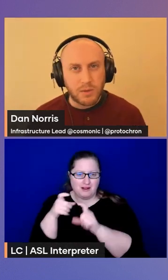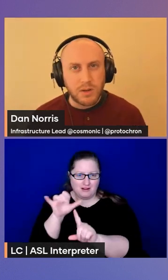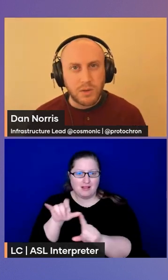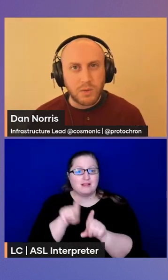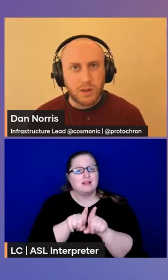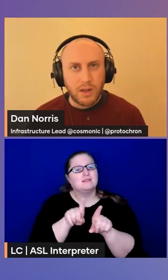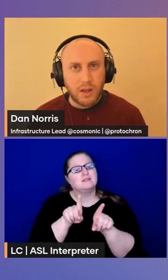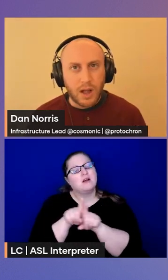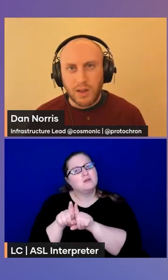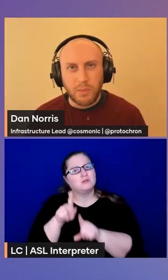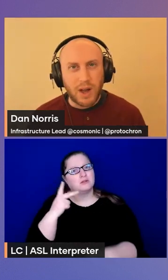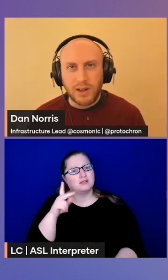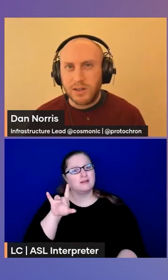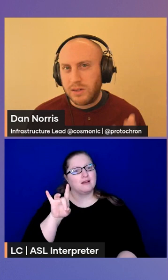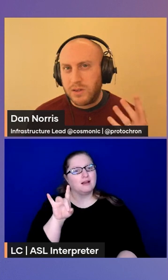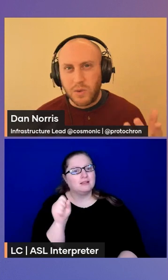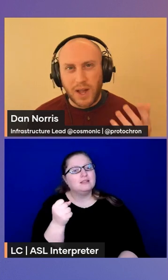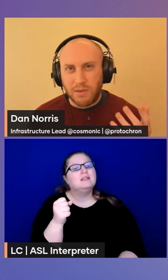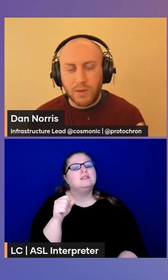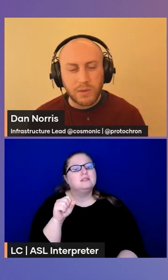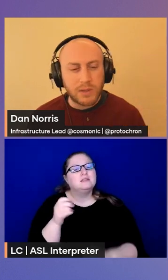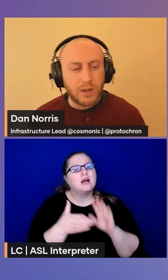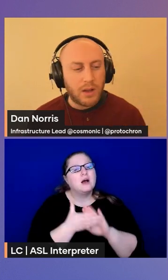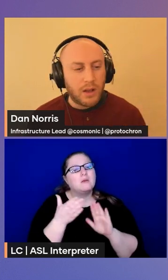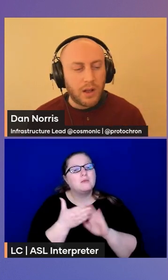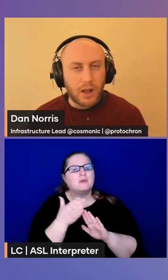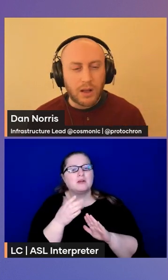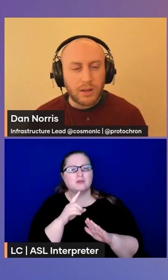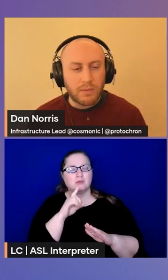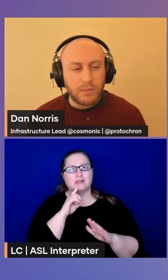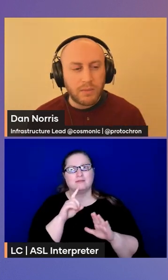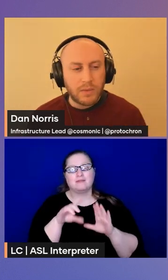able to do out of the box, just because you have those